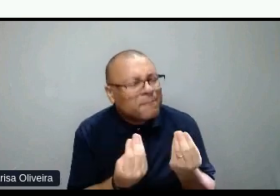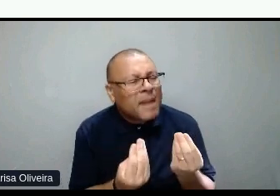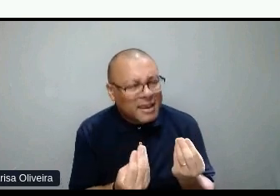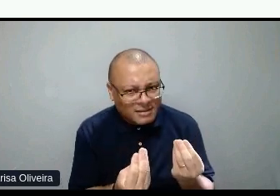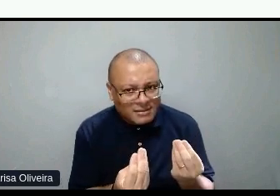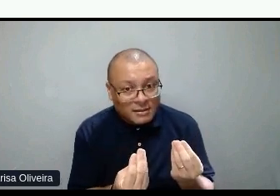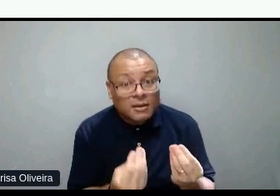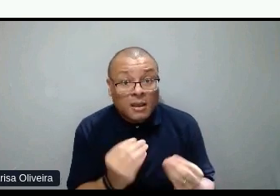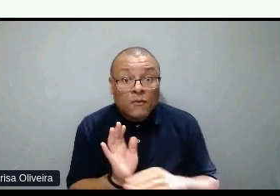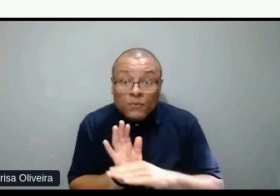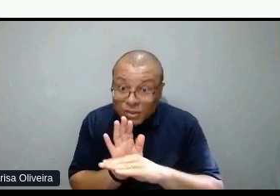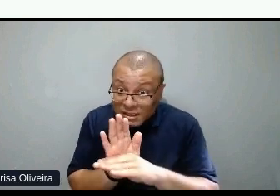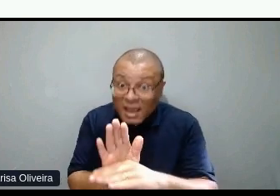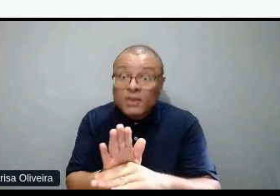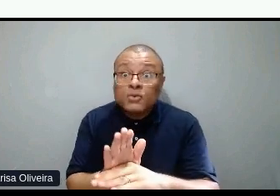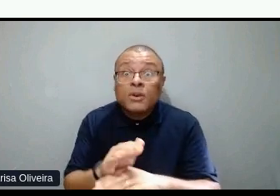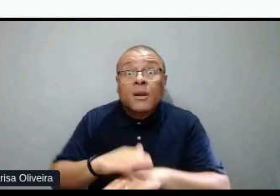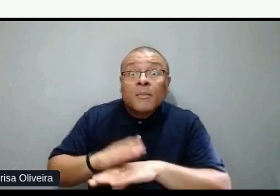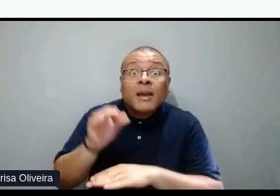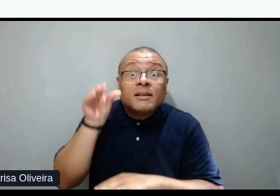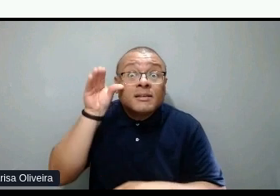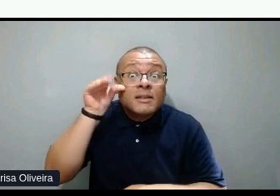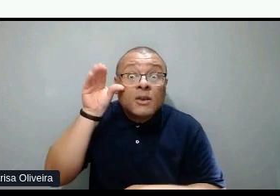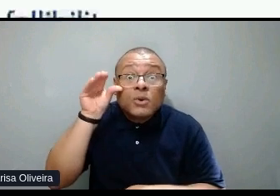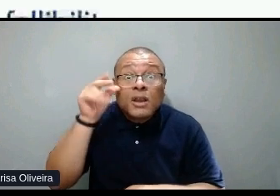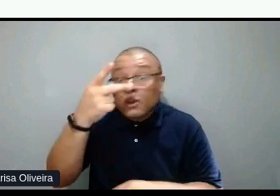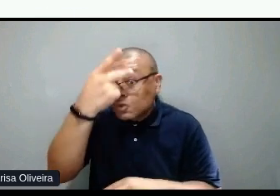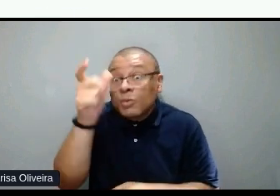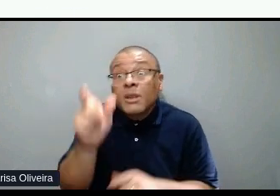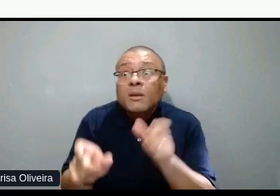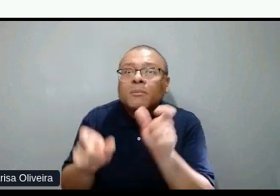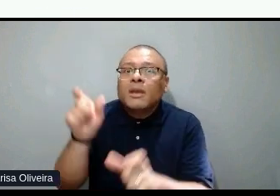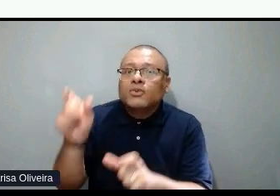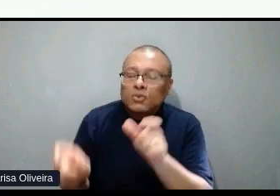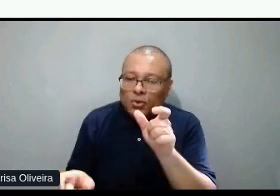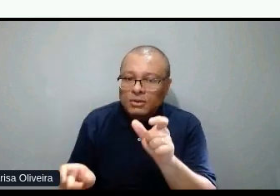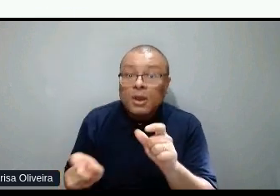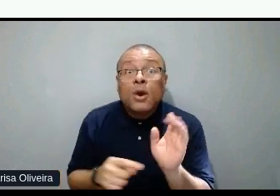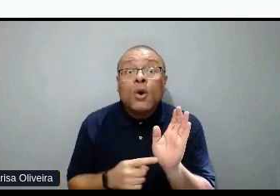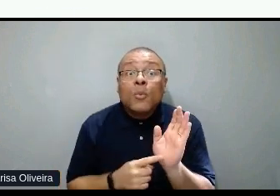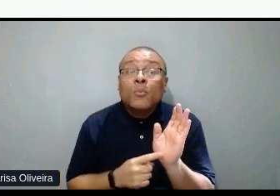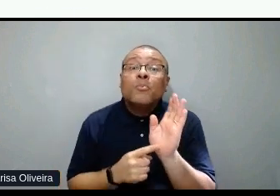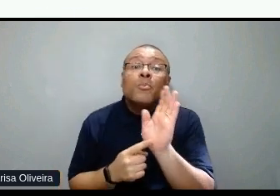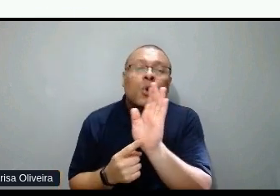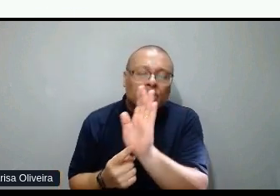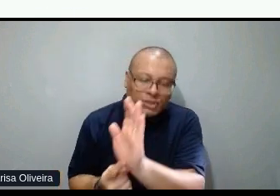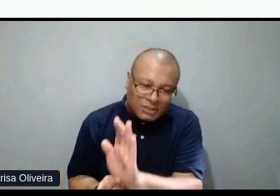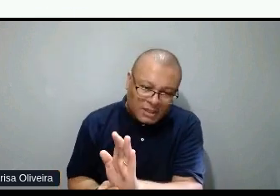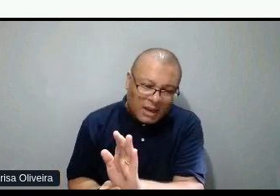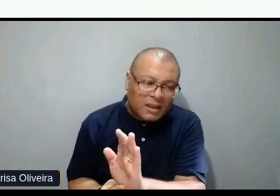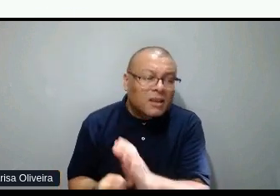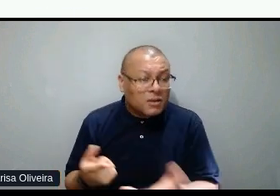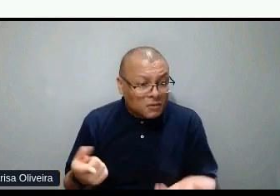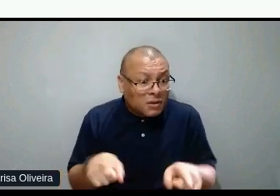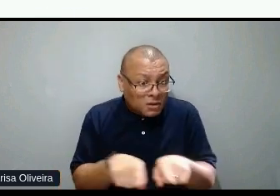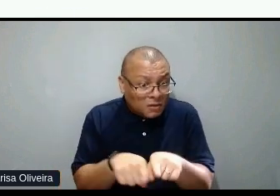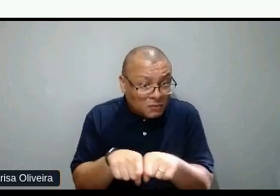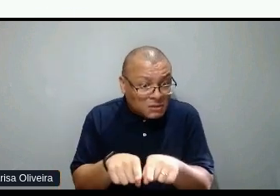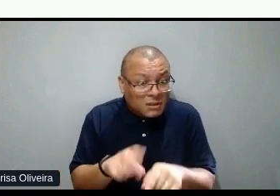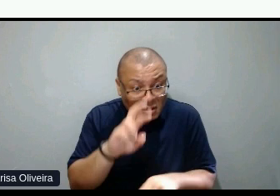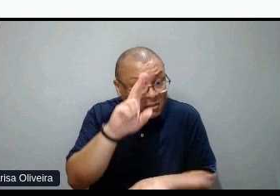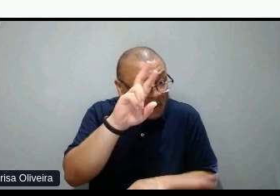that curiosity. Be curious about people and show fallibility. Show that you also make